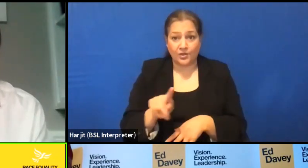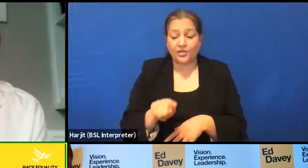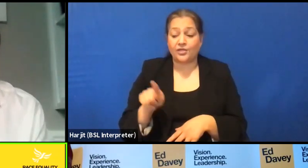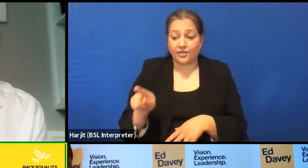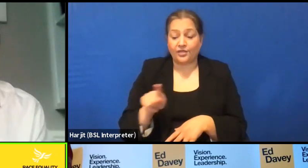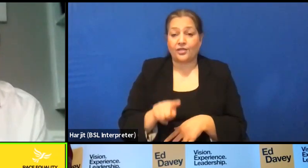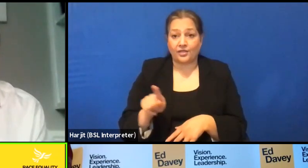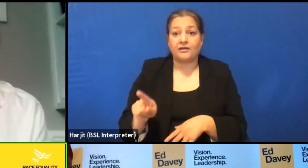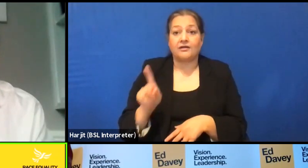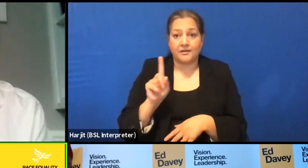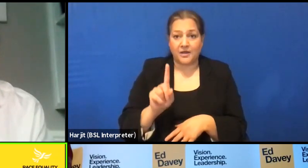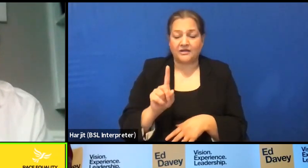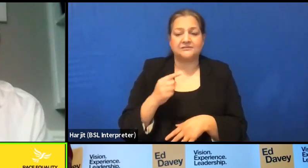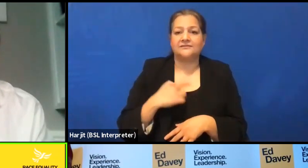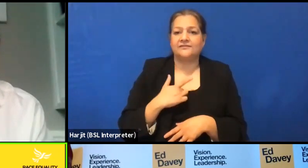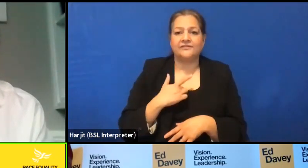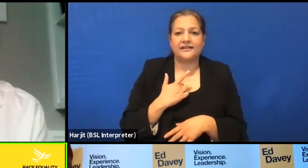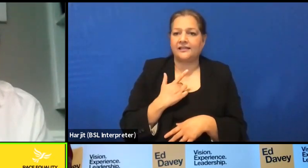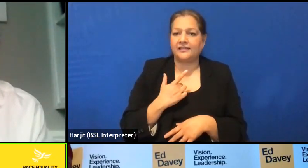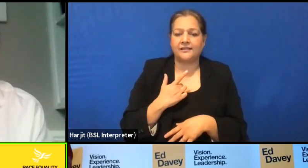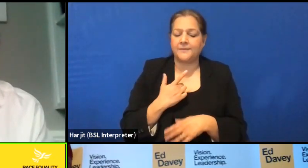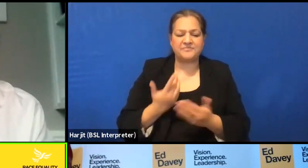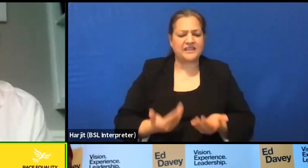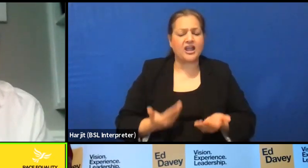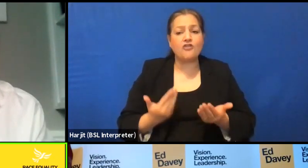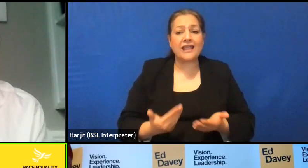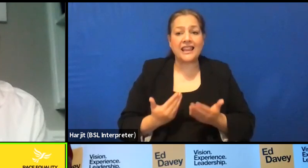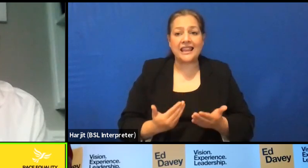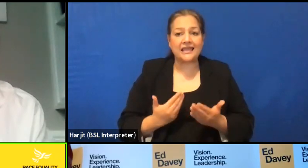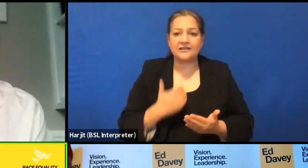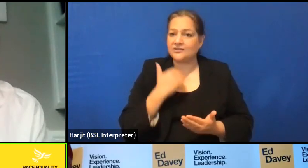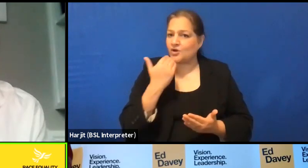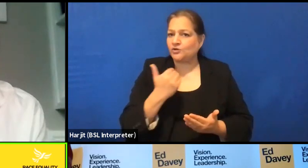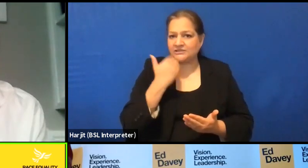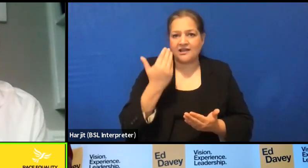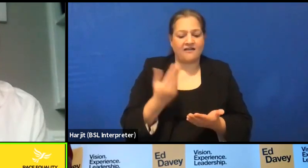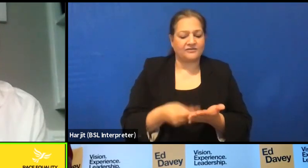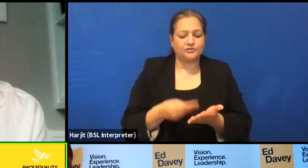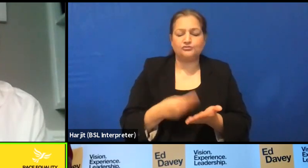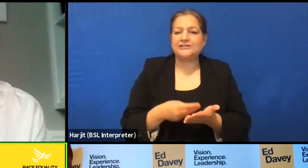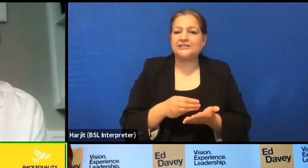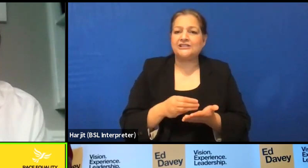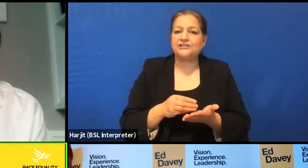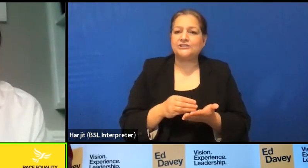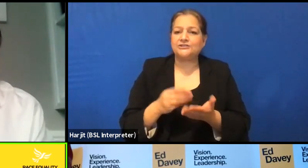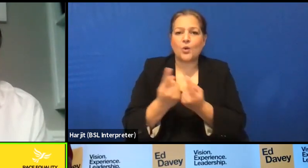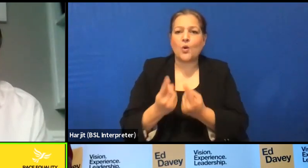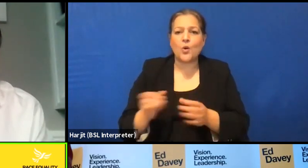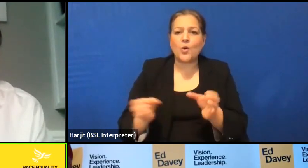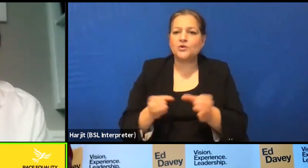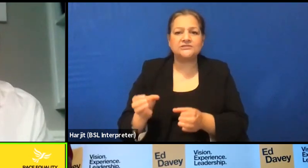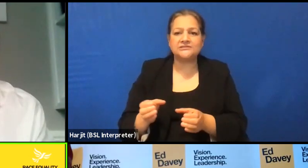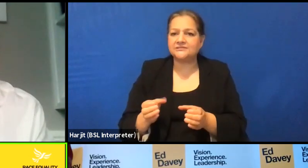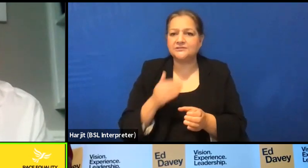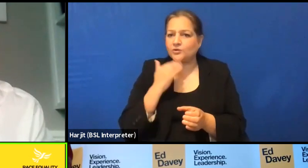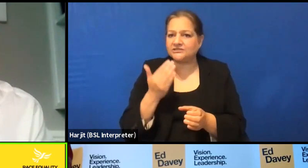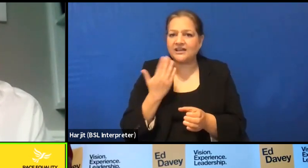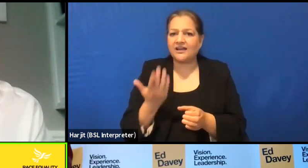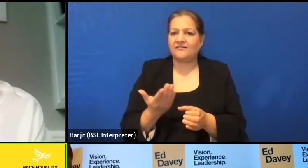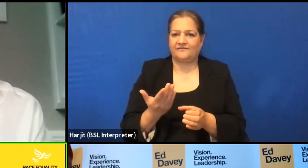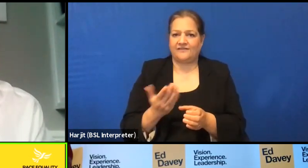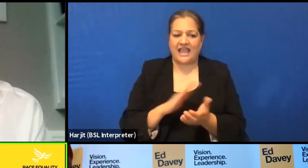enough that is done currently to resource it, and that's why it's often very slow. It's resourced in a very skeleton way